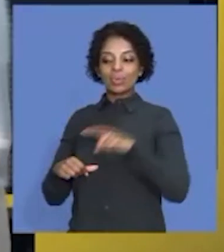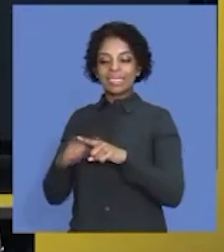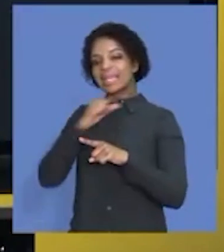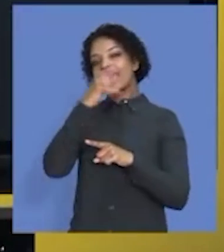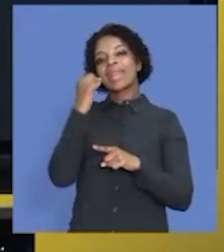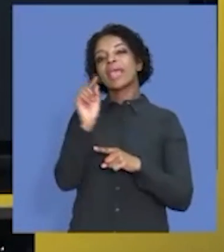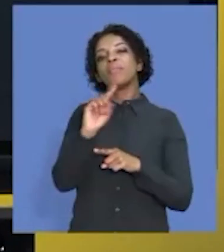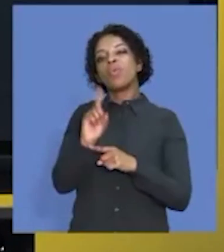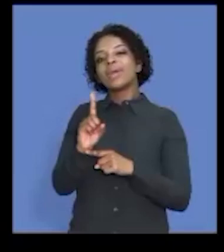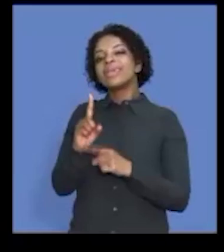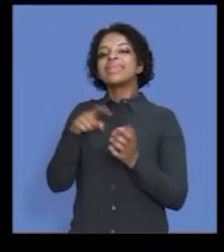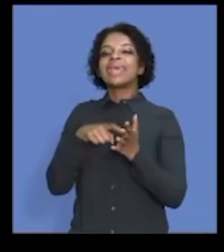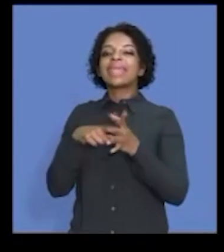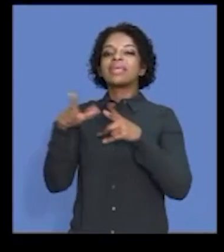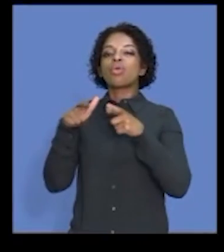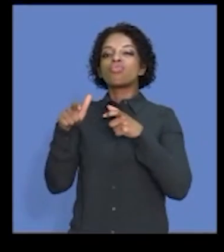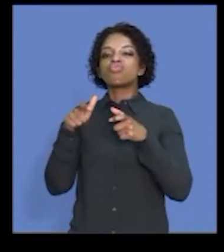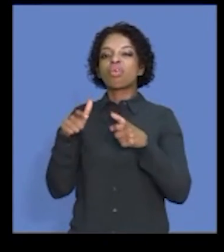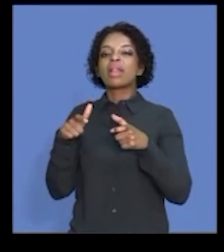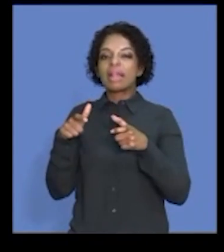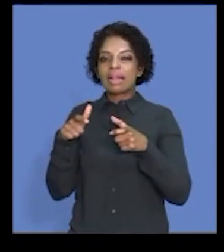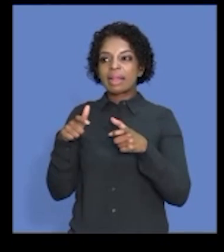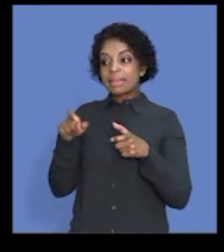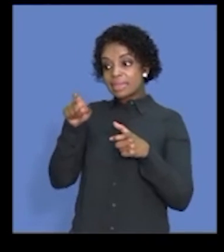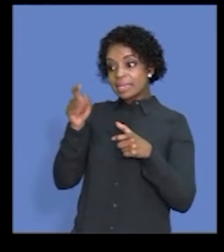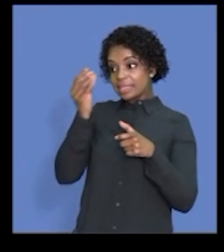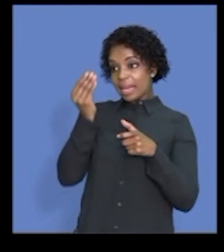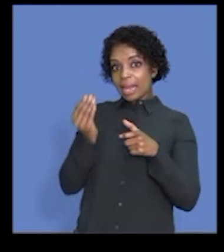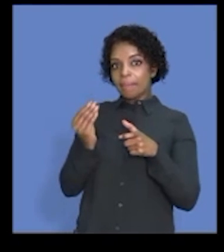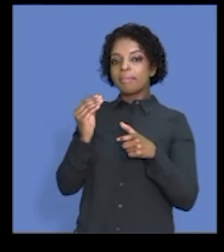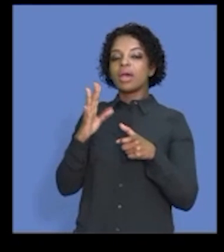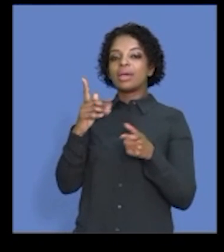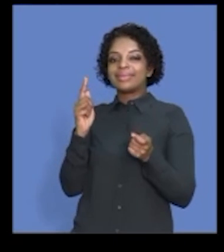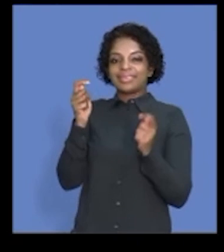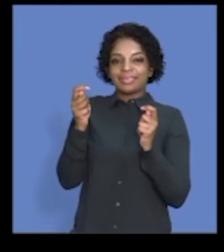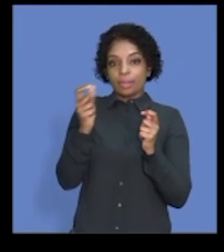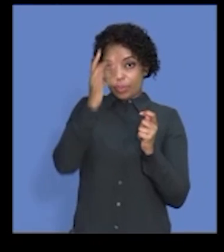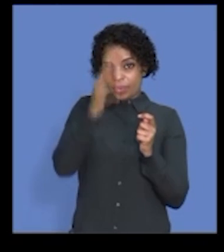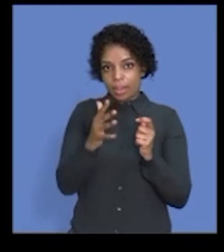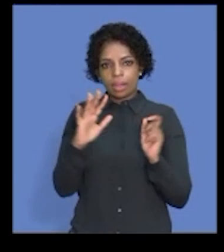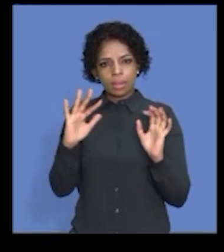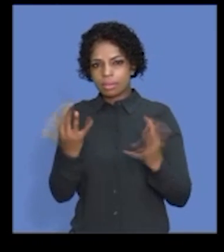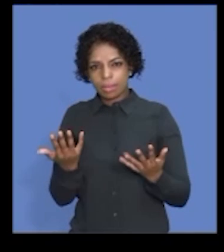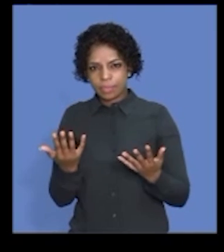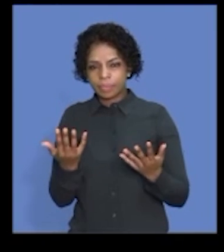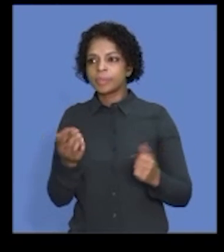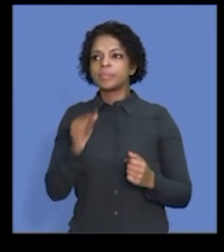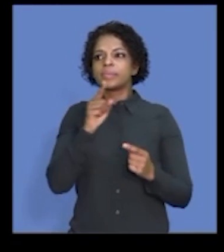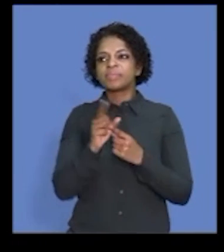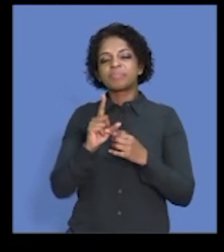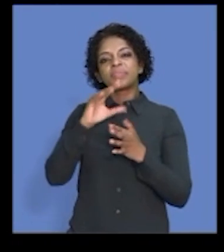In other words, this debtors control figure is going to change. And how is it going to change? You're going to subtract an amount